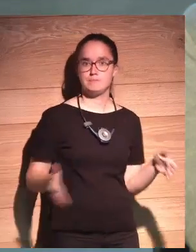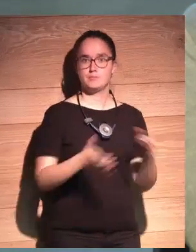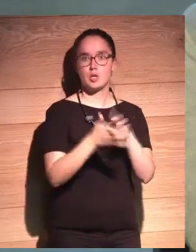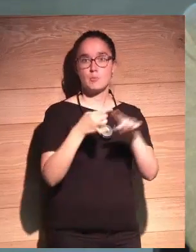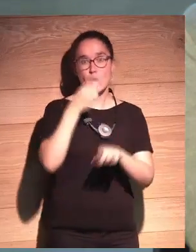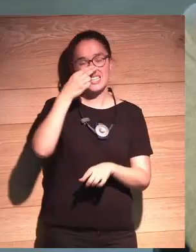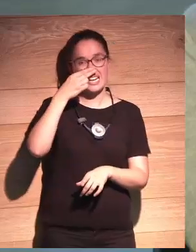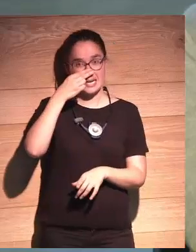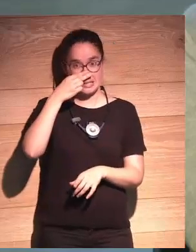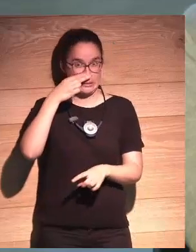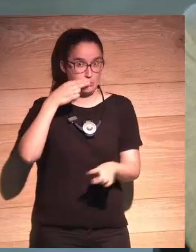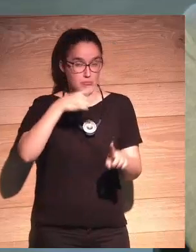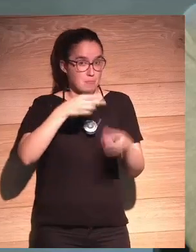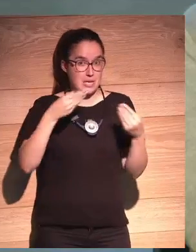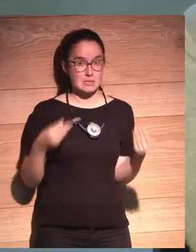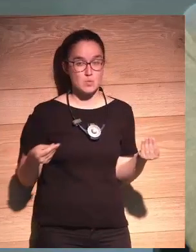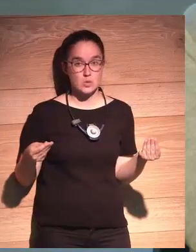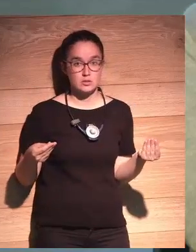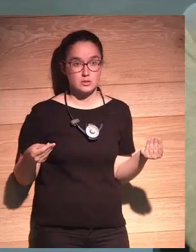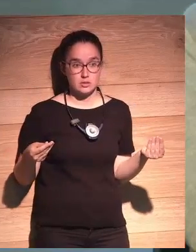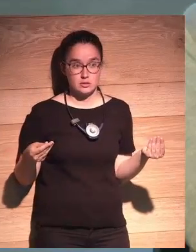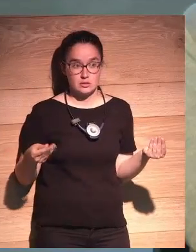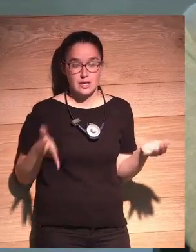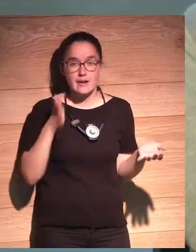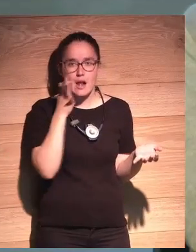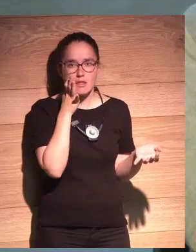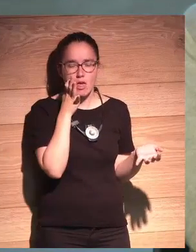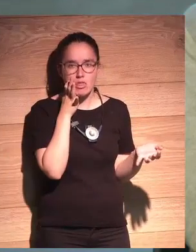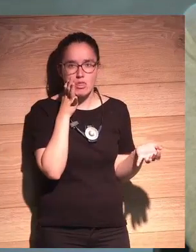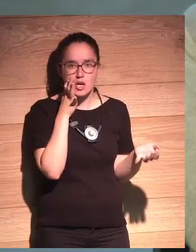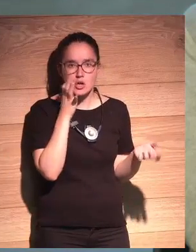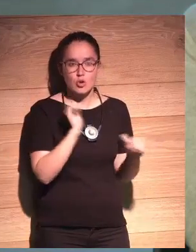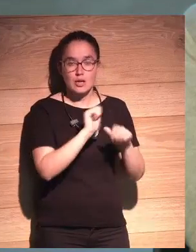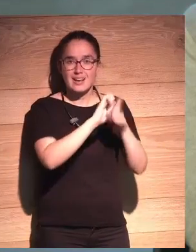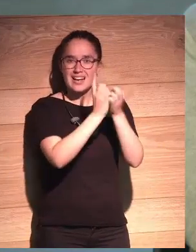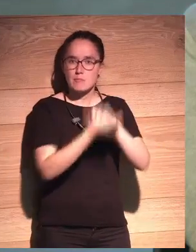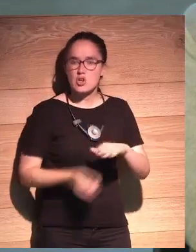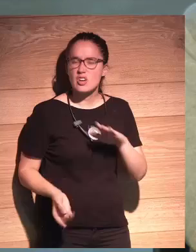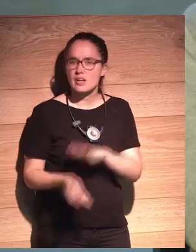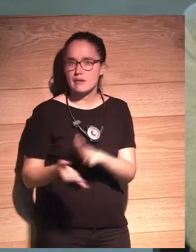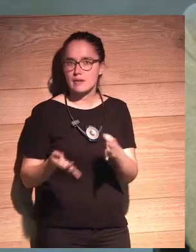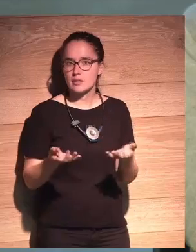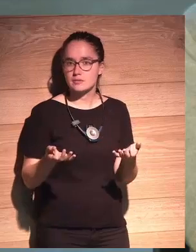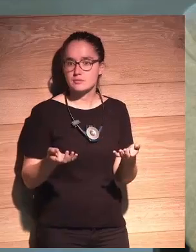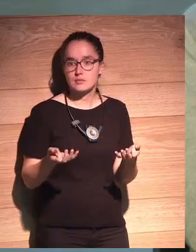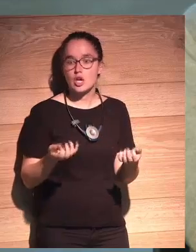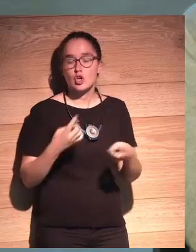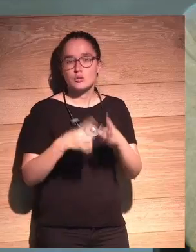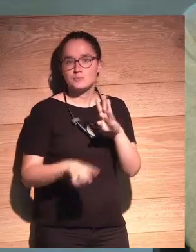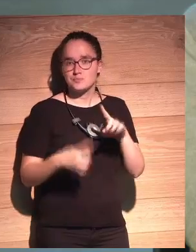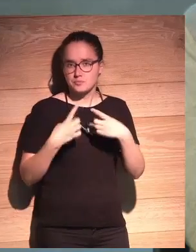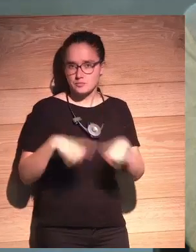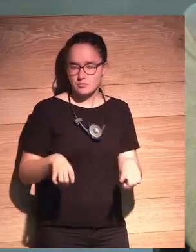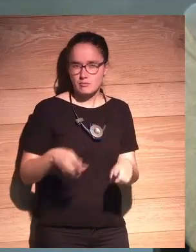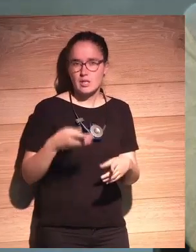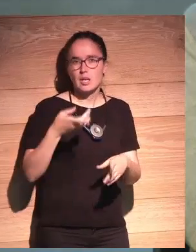people, companies come together because of interests that lay in the same place. And what they change and what they produce